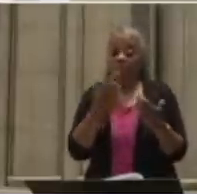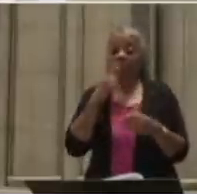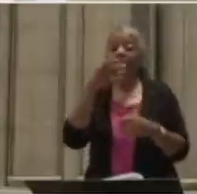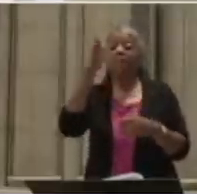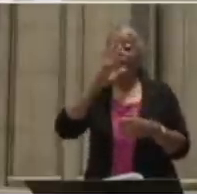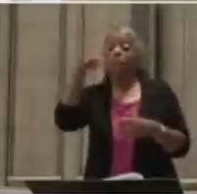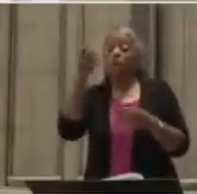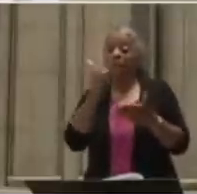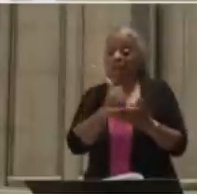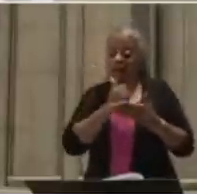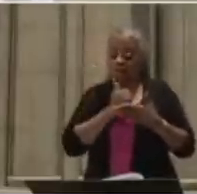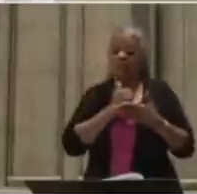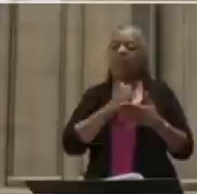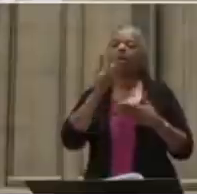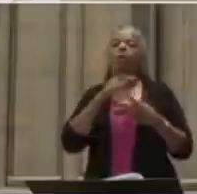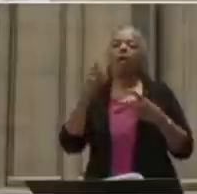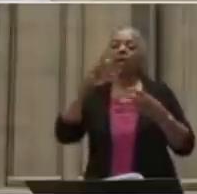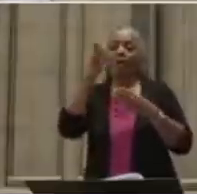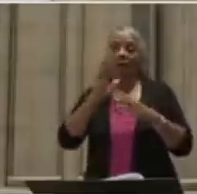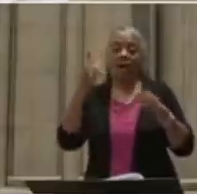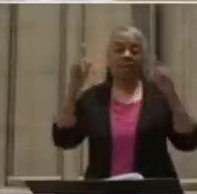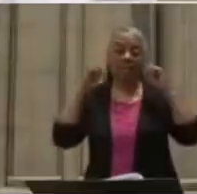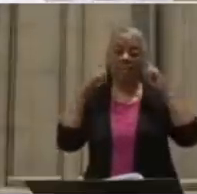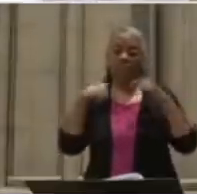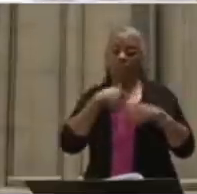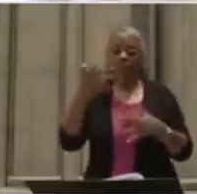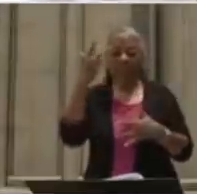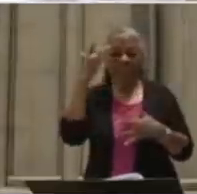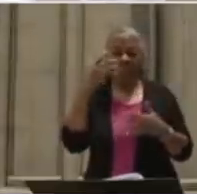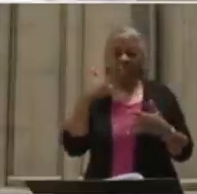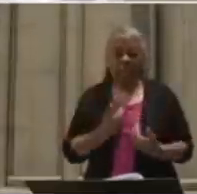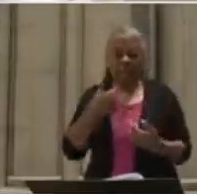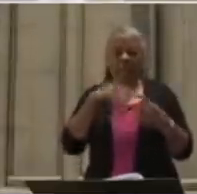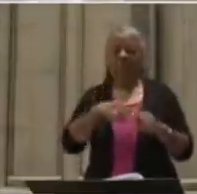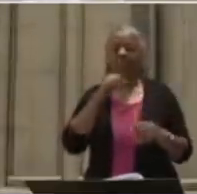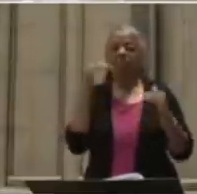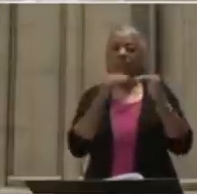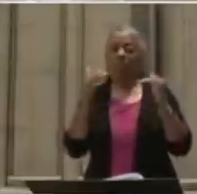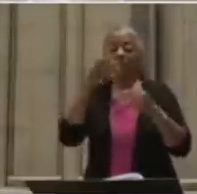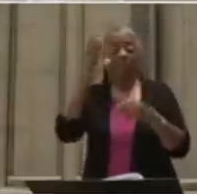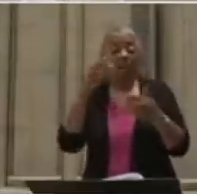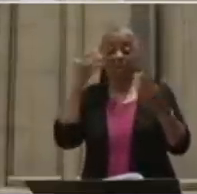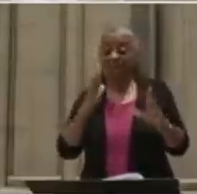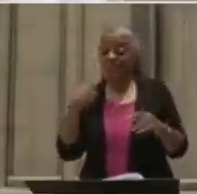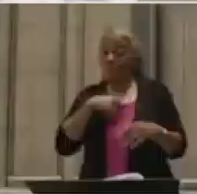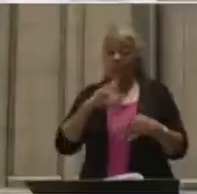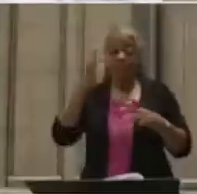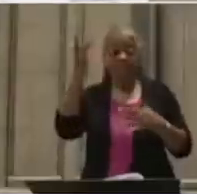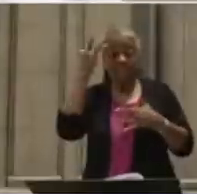only help us when God hears that we are sick and tired of this injustice. And God doesn't know we're sick and tired of it as a